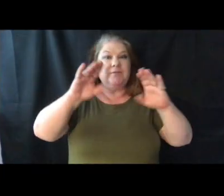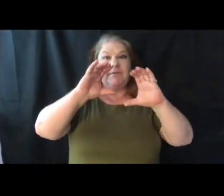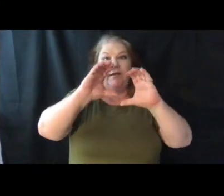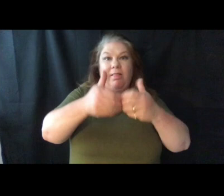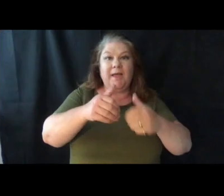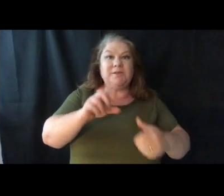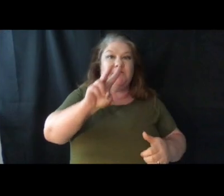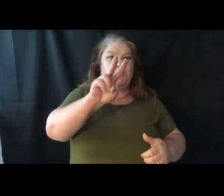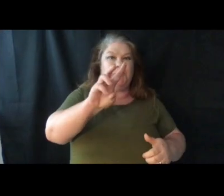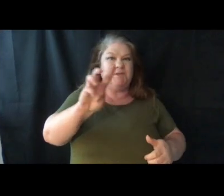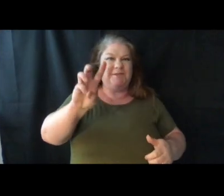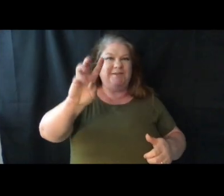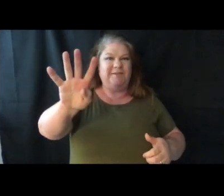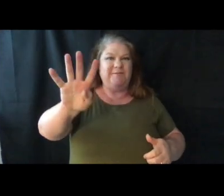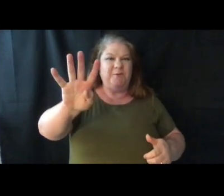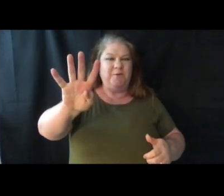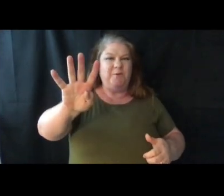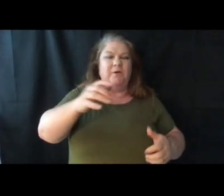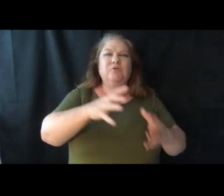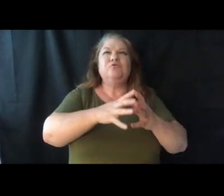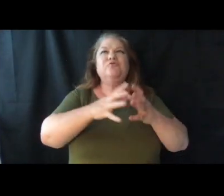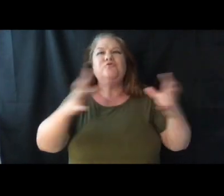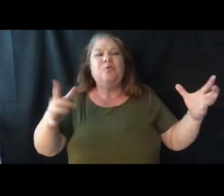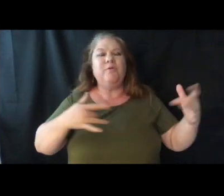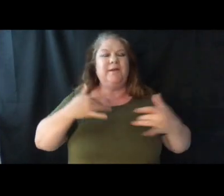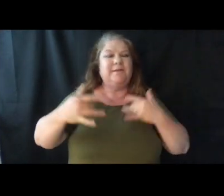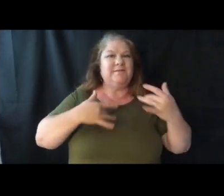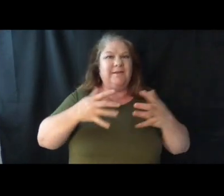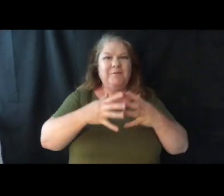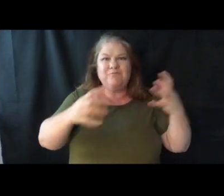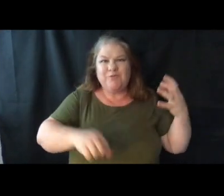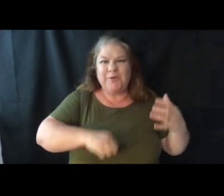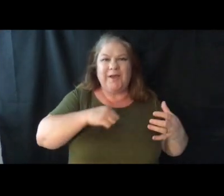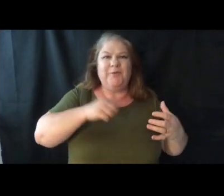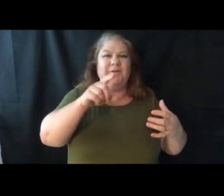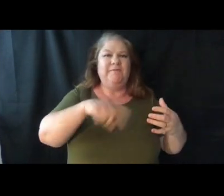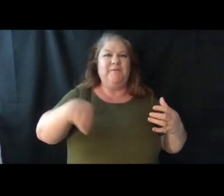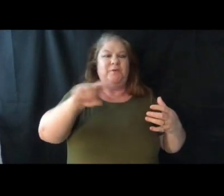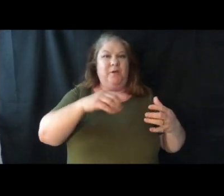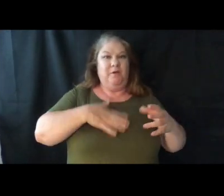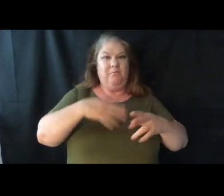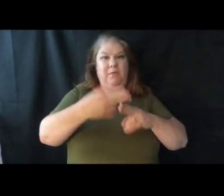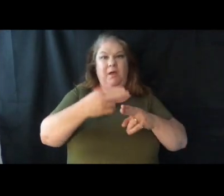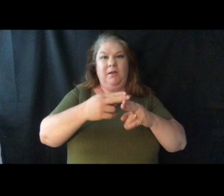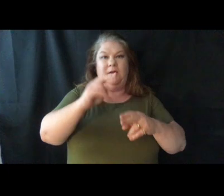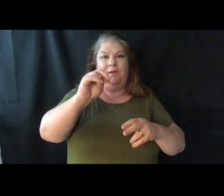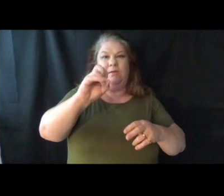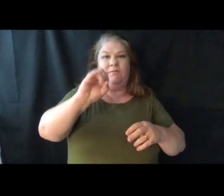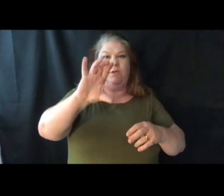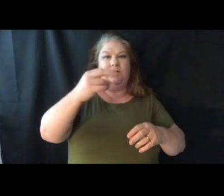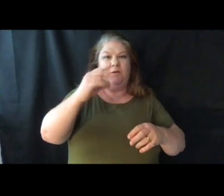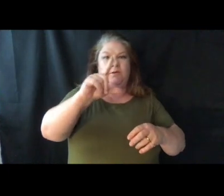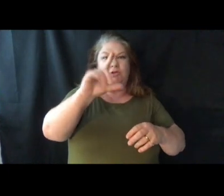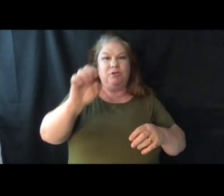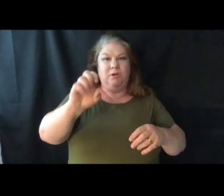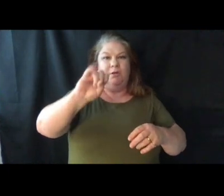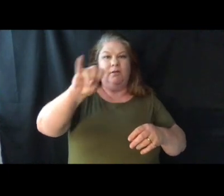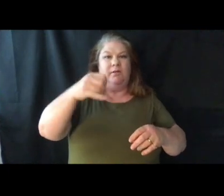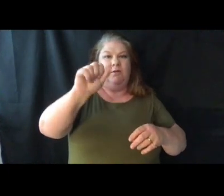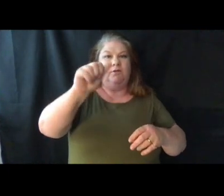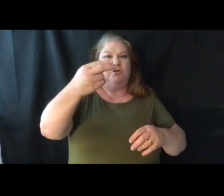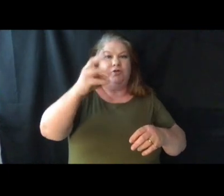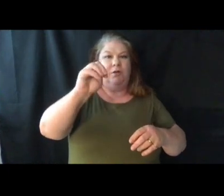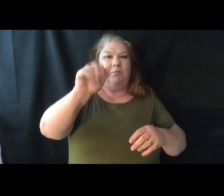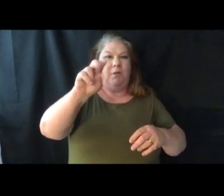Greetings, class of 264. I am so excited and proud of you. My name is Michelle Jemani, and I'm part